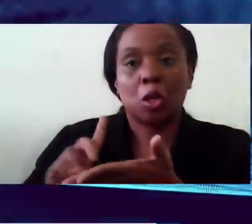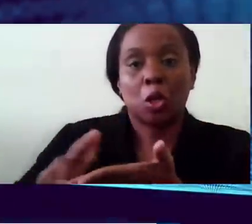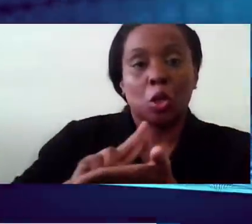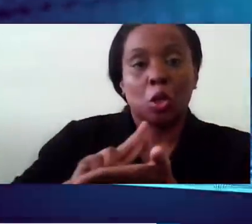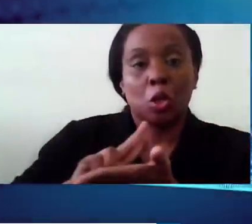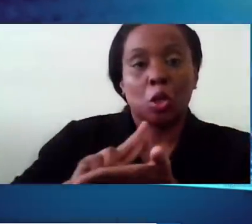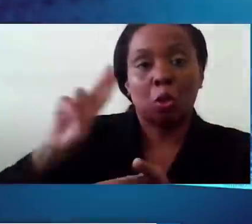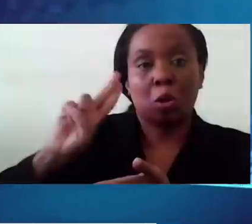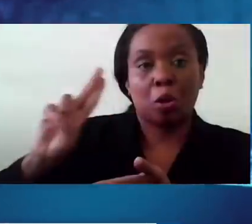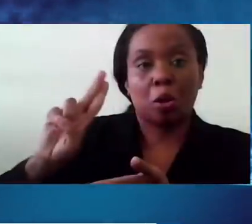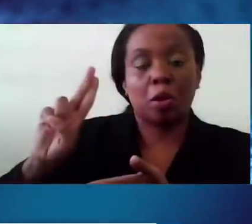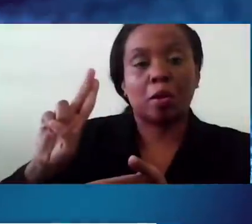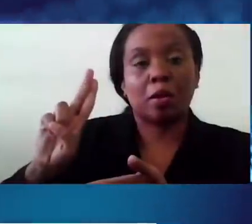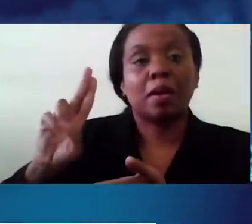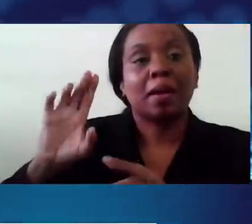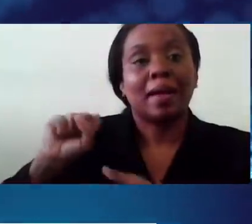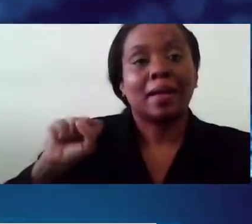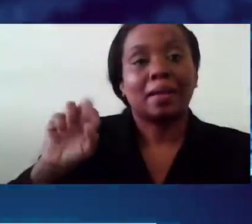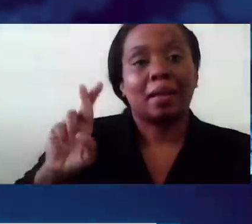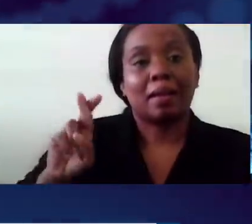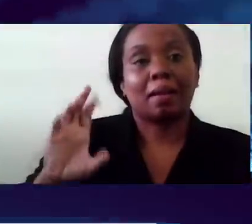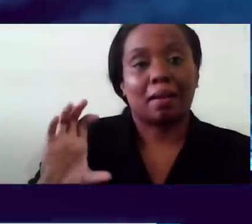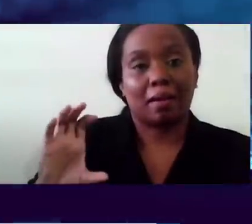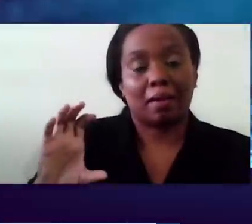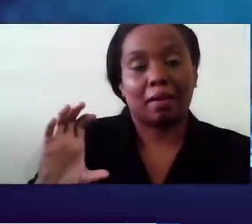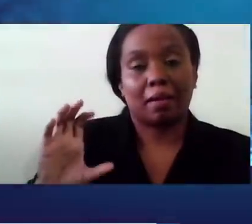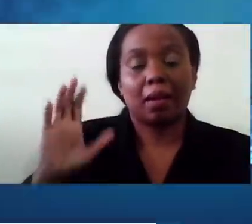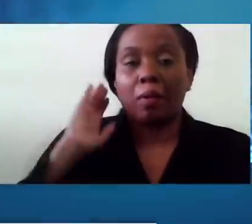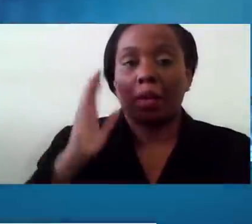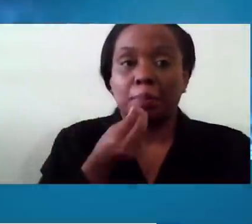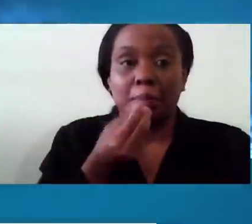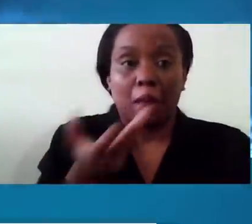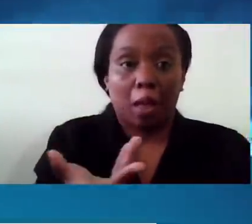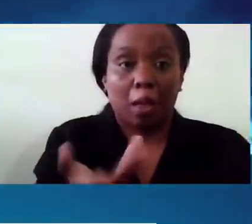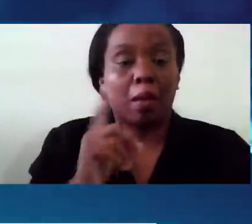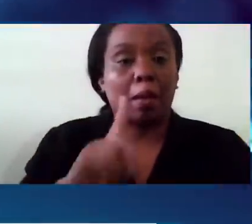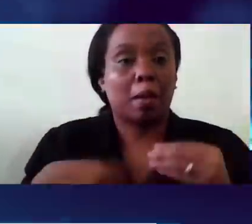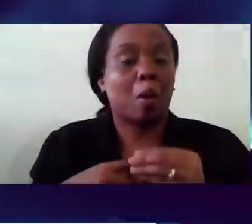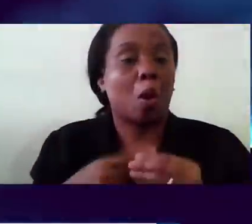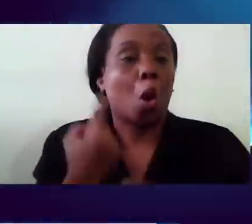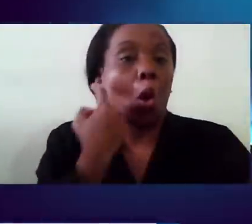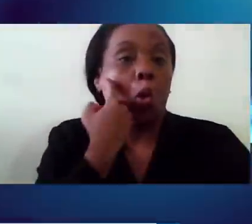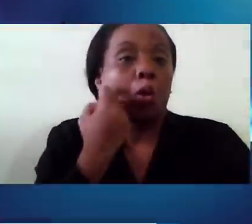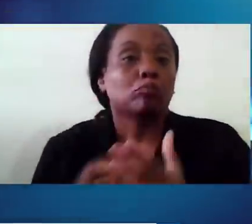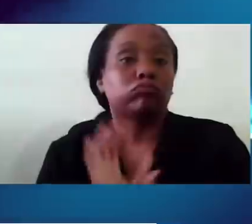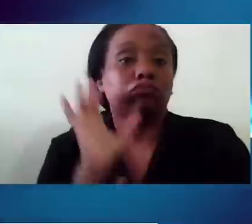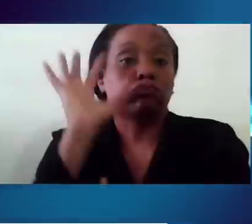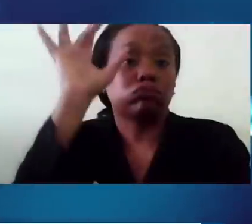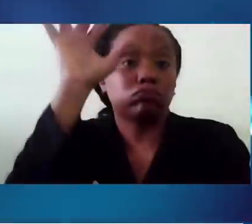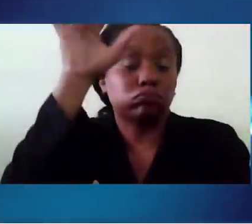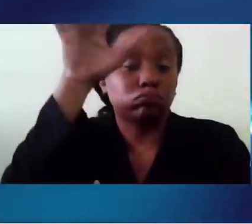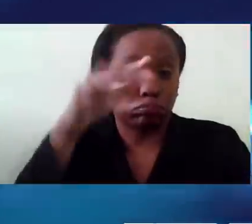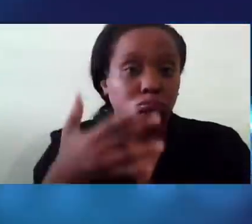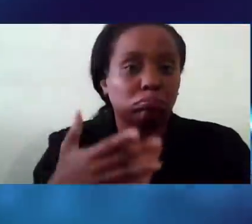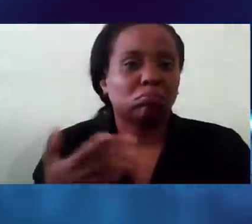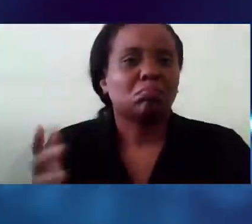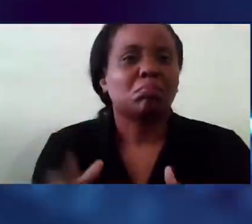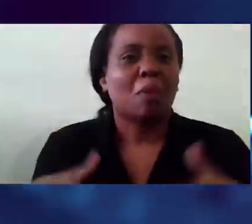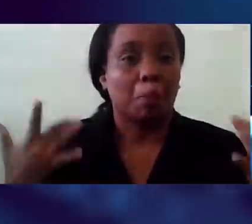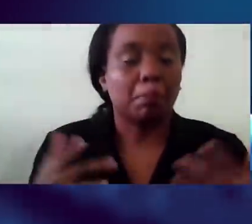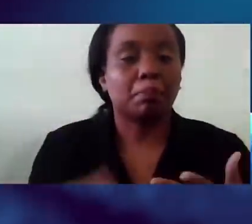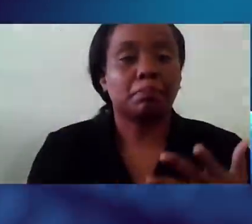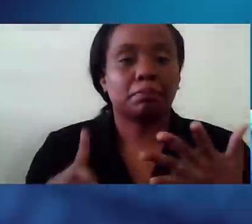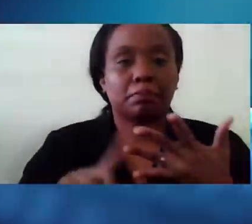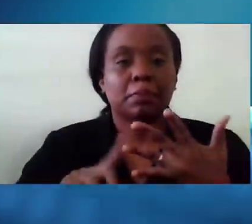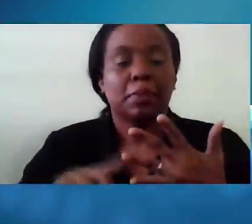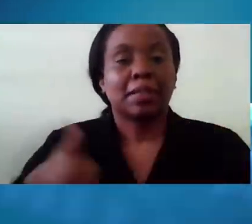Research Centre, Dr. Erouscilla, who will provide details on the latest activity at the La Soufriere volcano, and the Senior